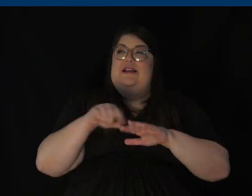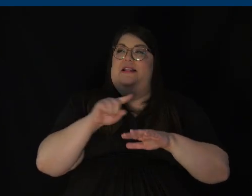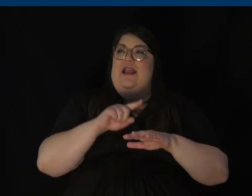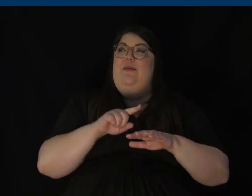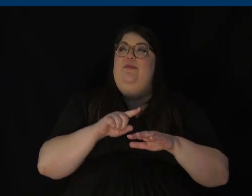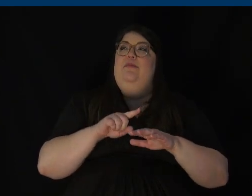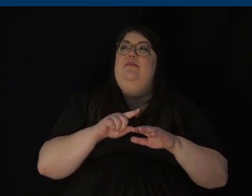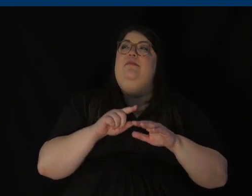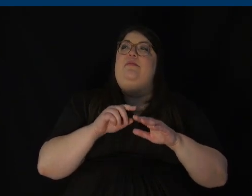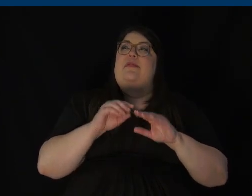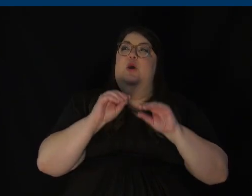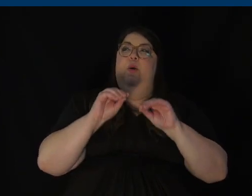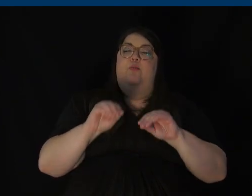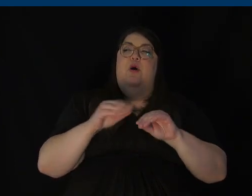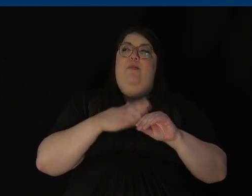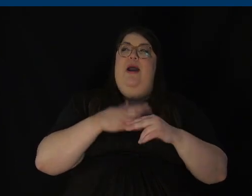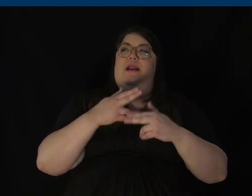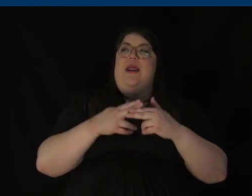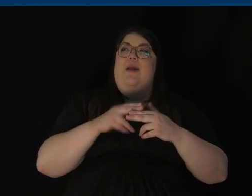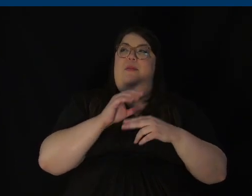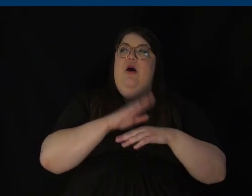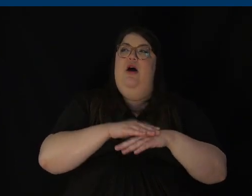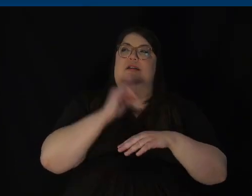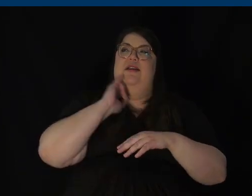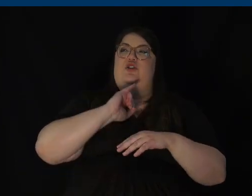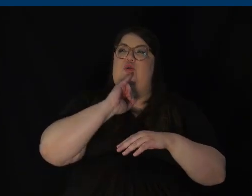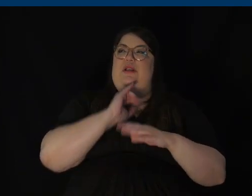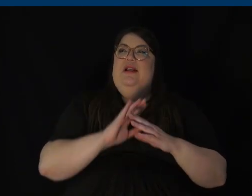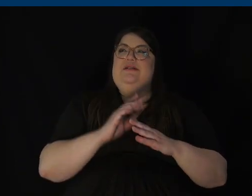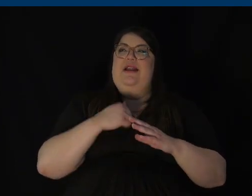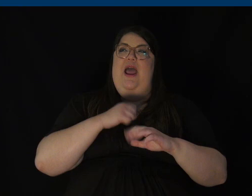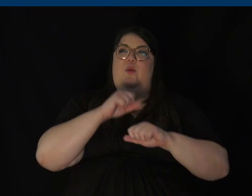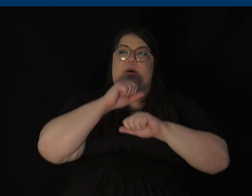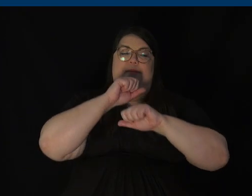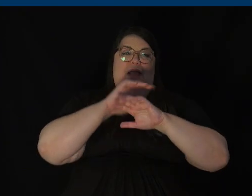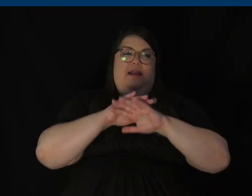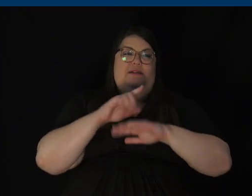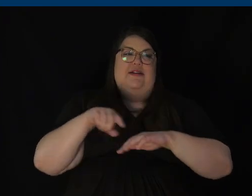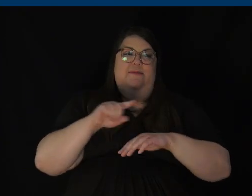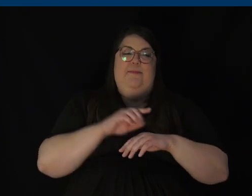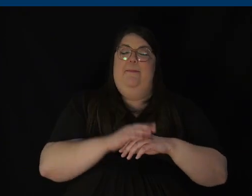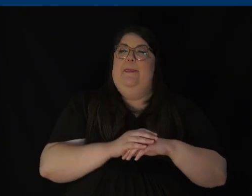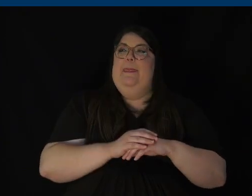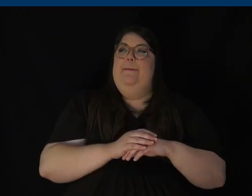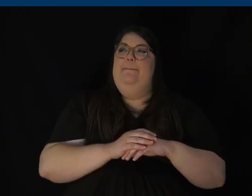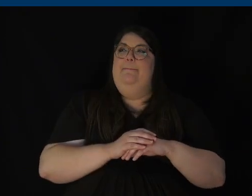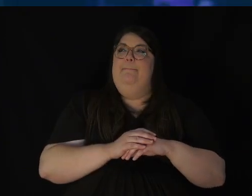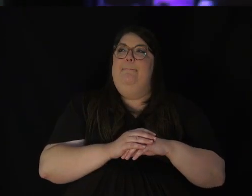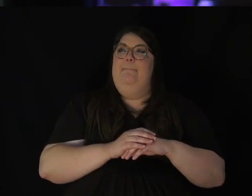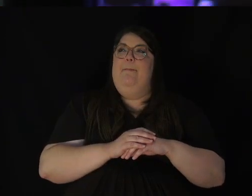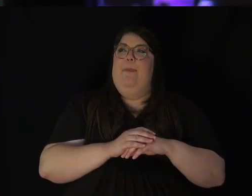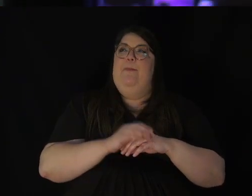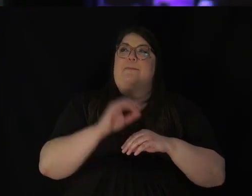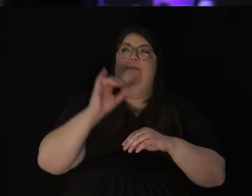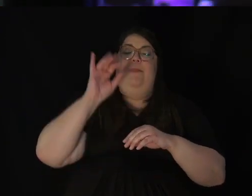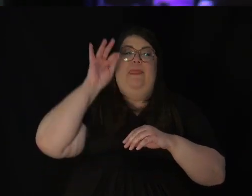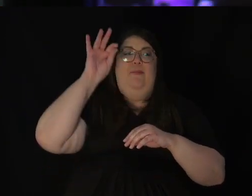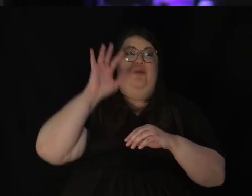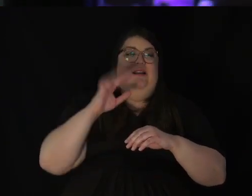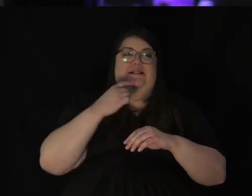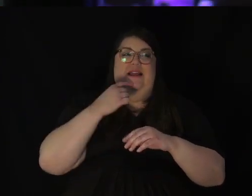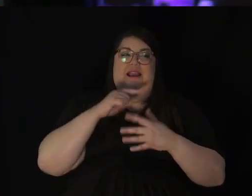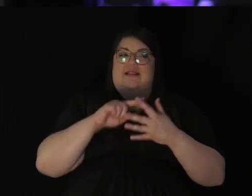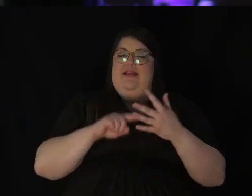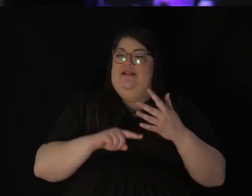my name on the Israelites, and I will bless them. By the priests saying this blessing over the